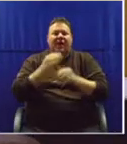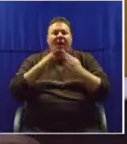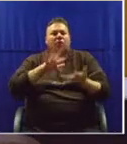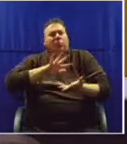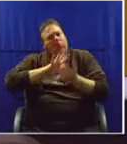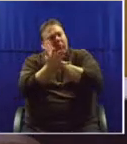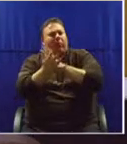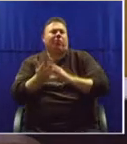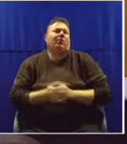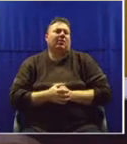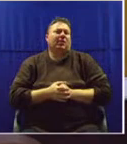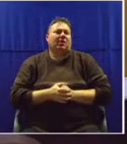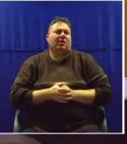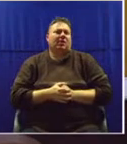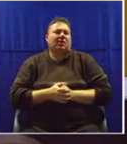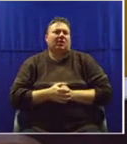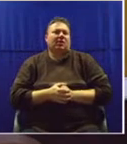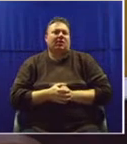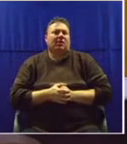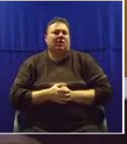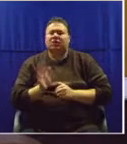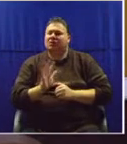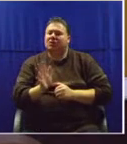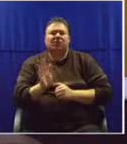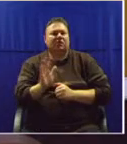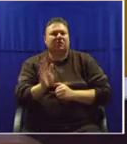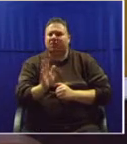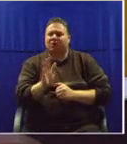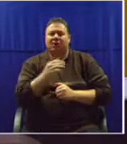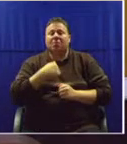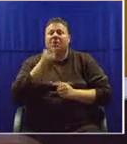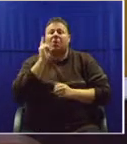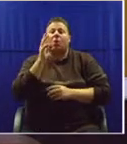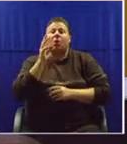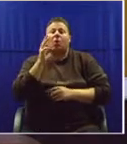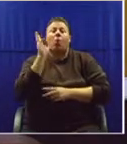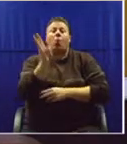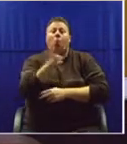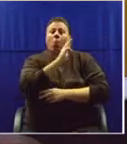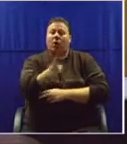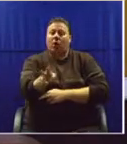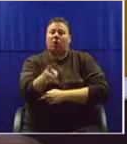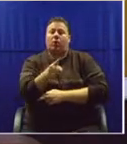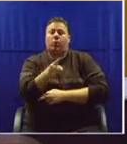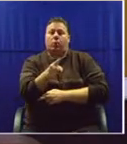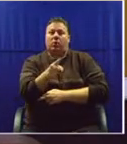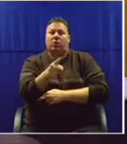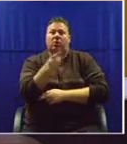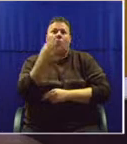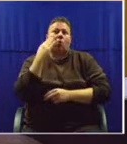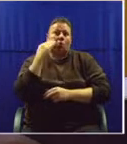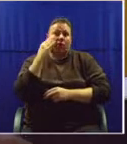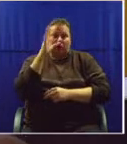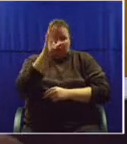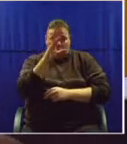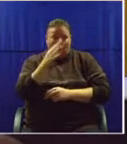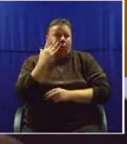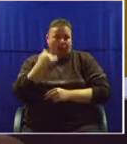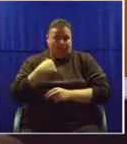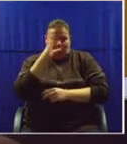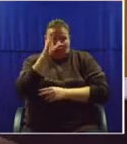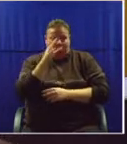house. And I am warning you now, because when I address you, you should